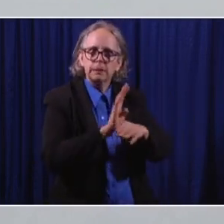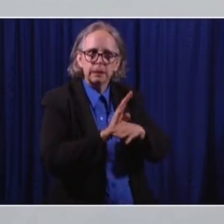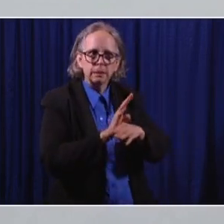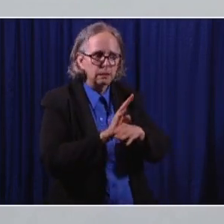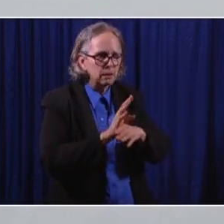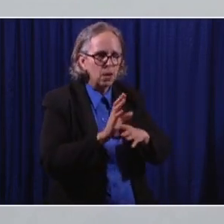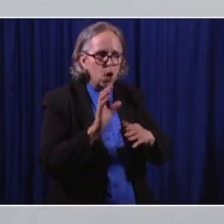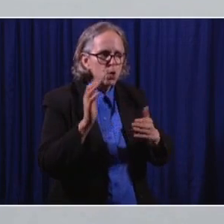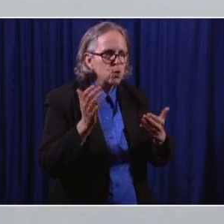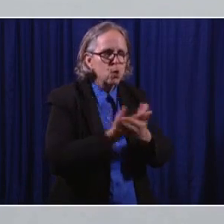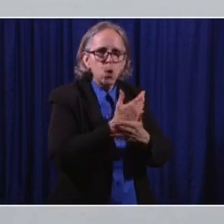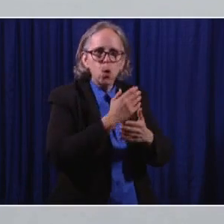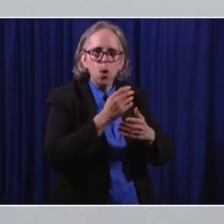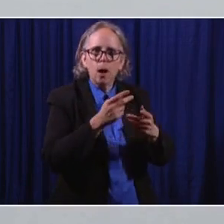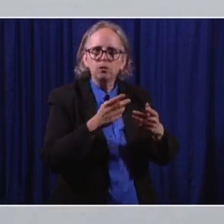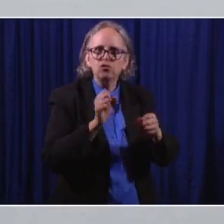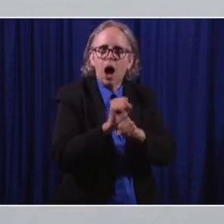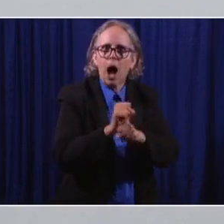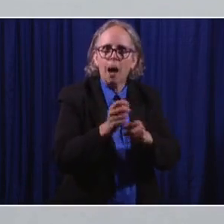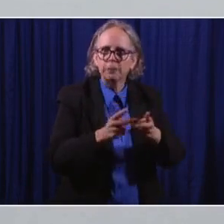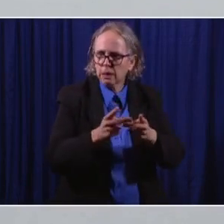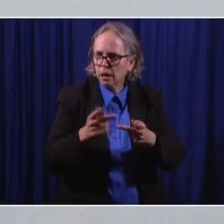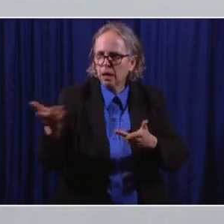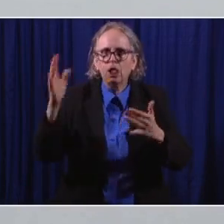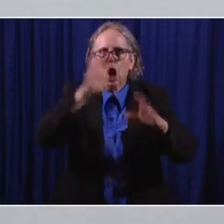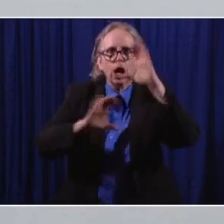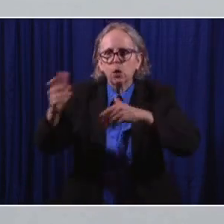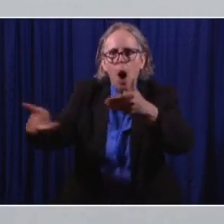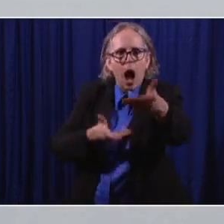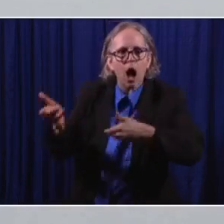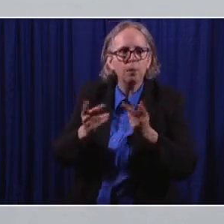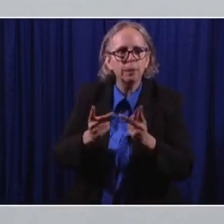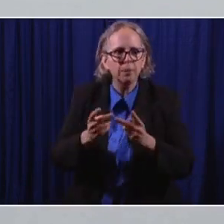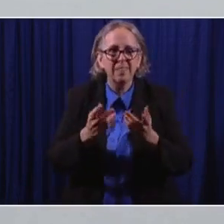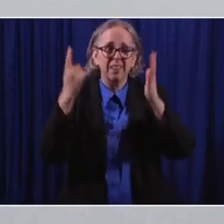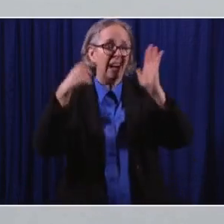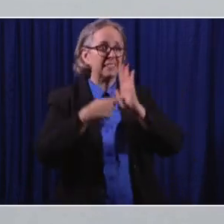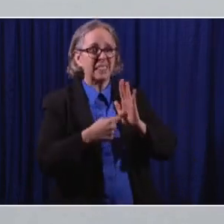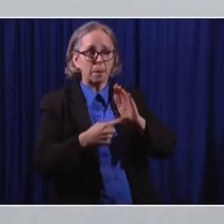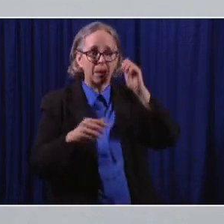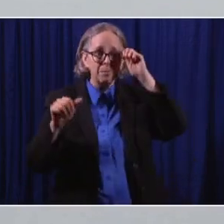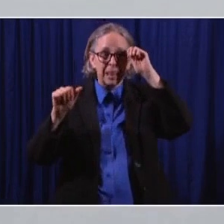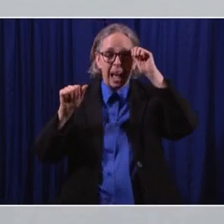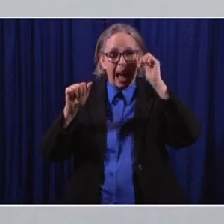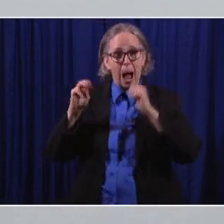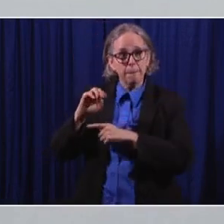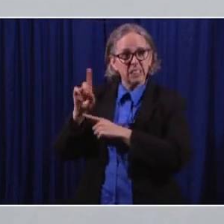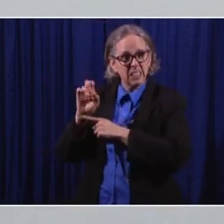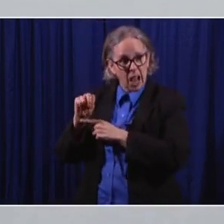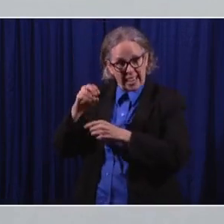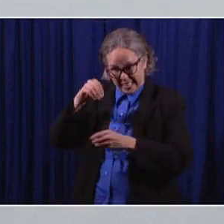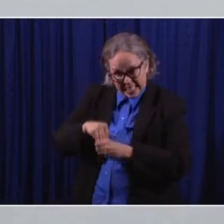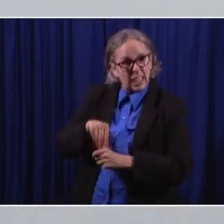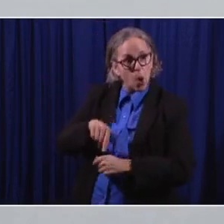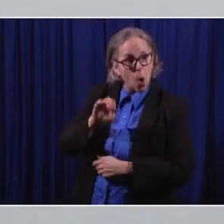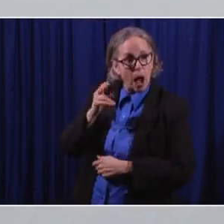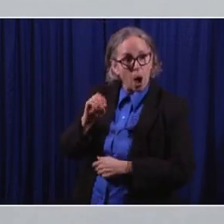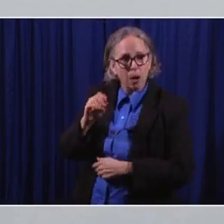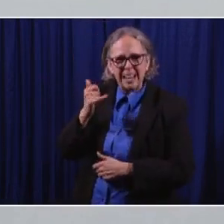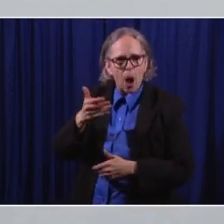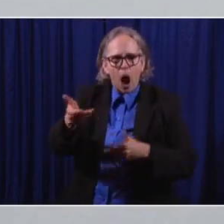For example, I saw the other day where I think Amazon's trying to hire over 3,000 people in the state of Ohio at the same time that